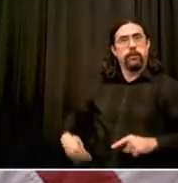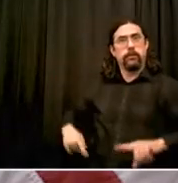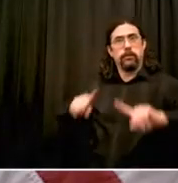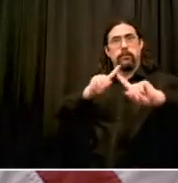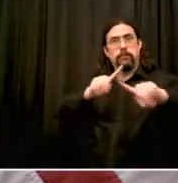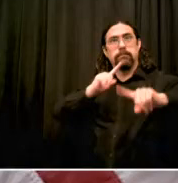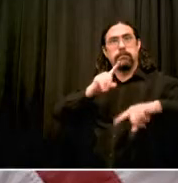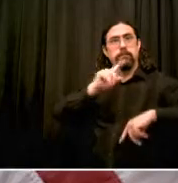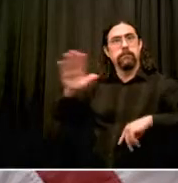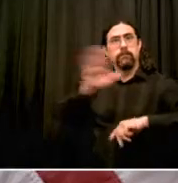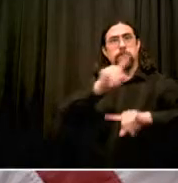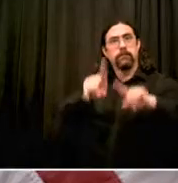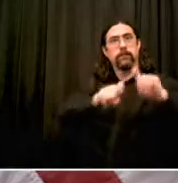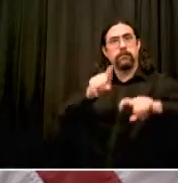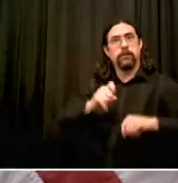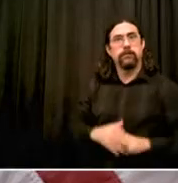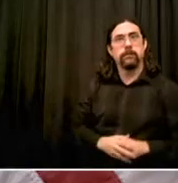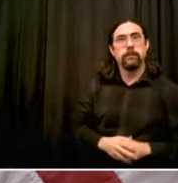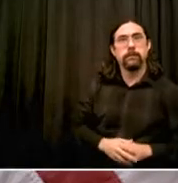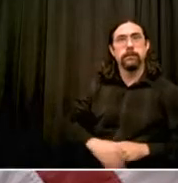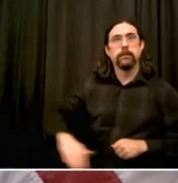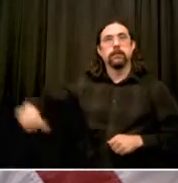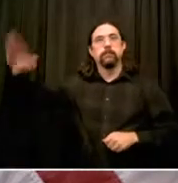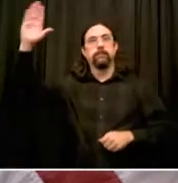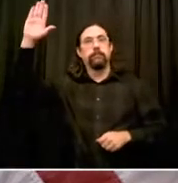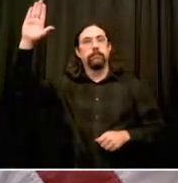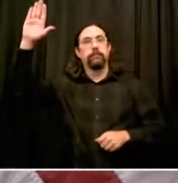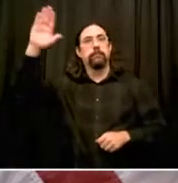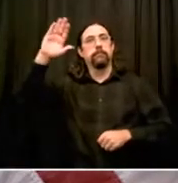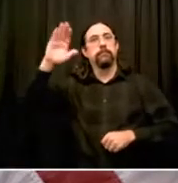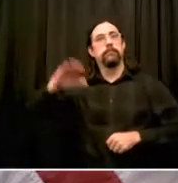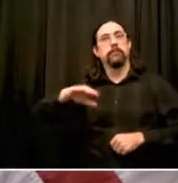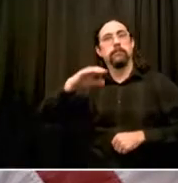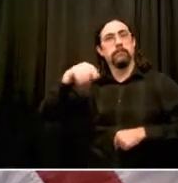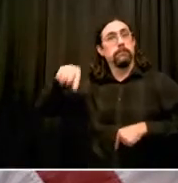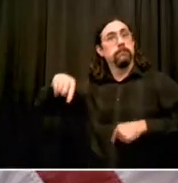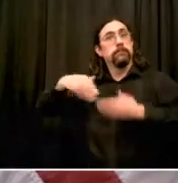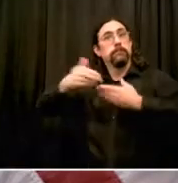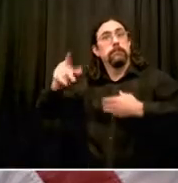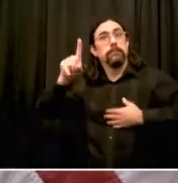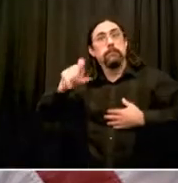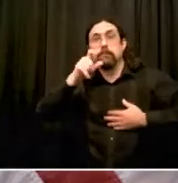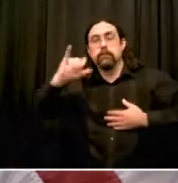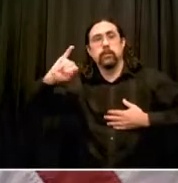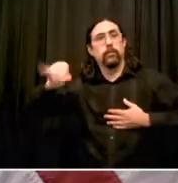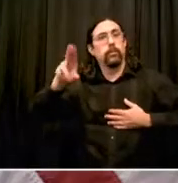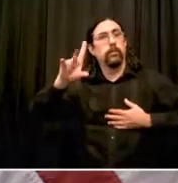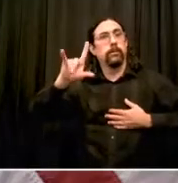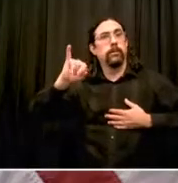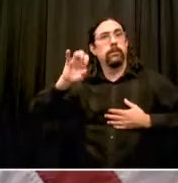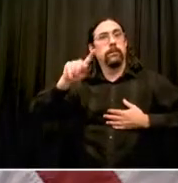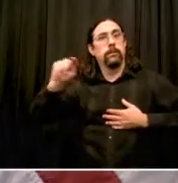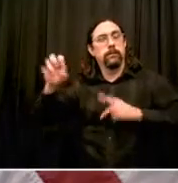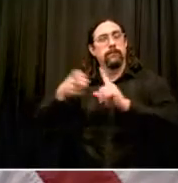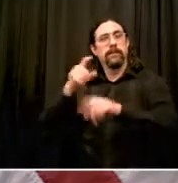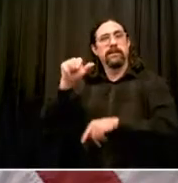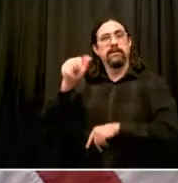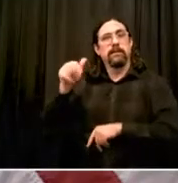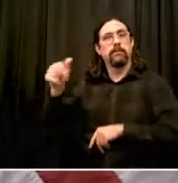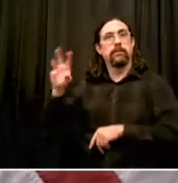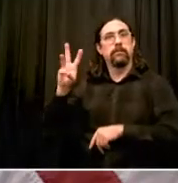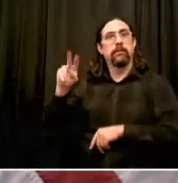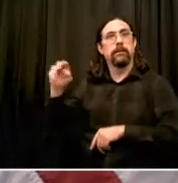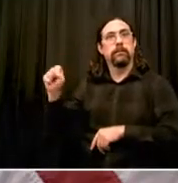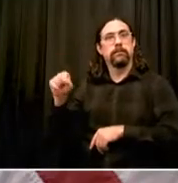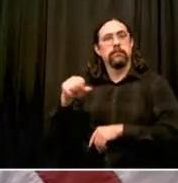Good morning, Mr. Mayor. How are you doing today? I am good, Juliet. You're a good leadoff hitter, so we welcome you. Okay, yeah, well,